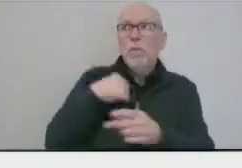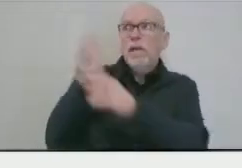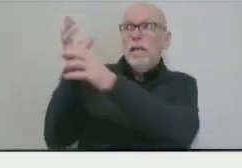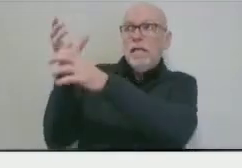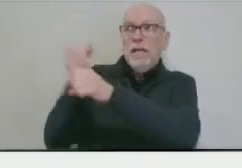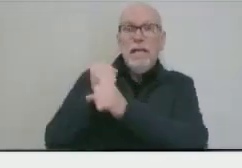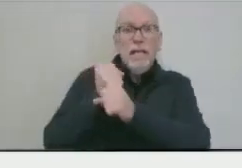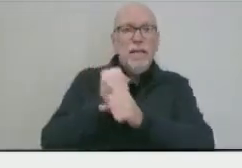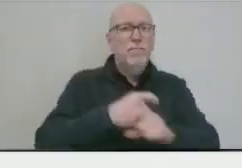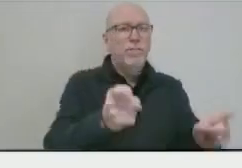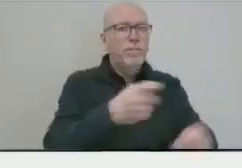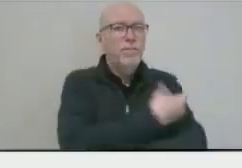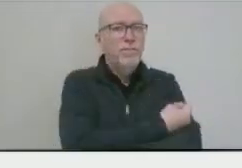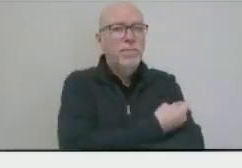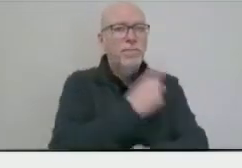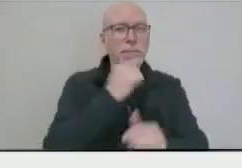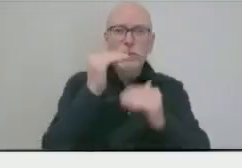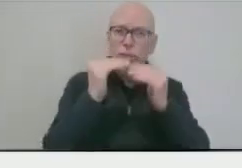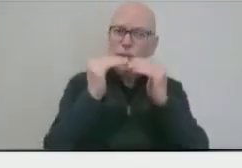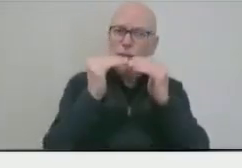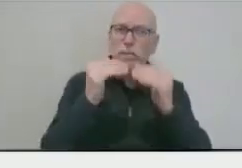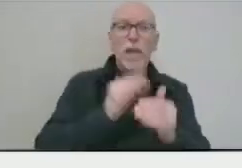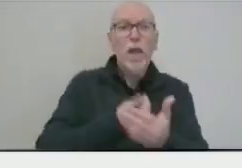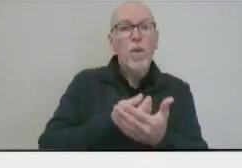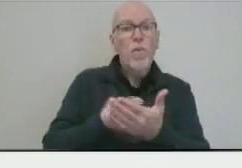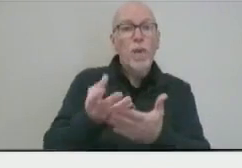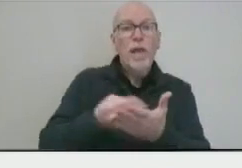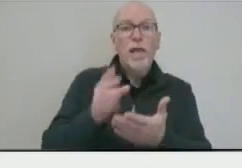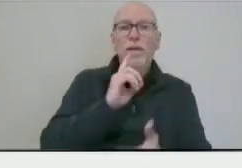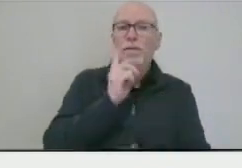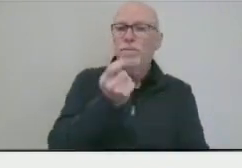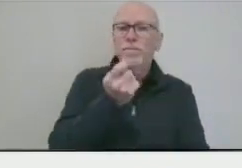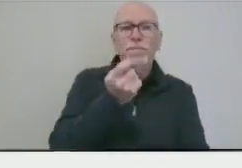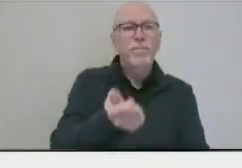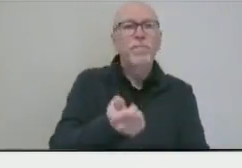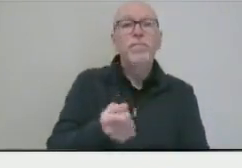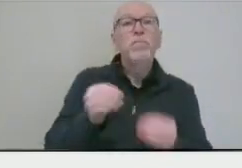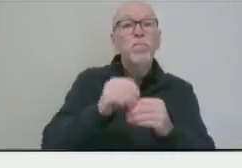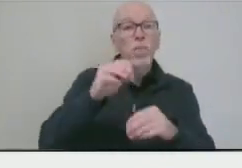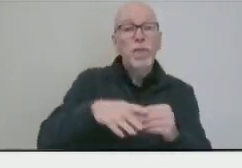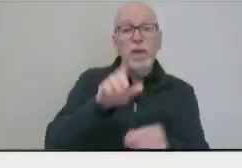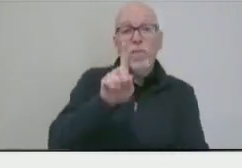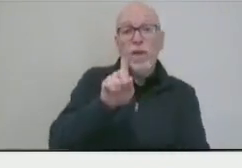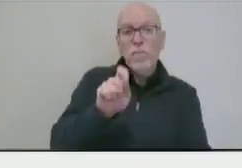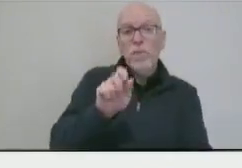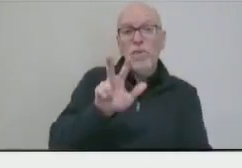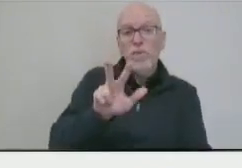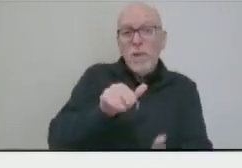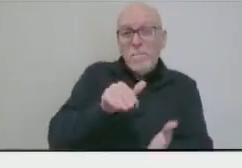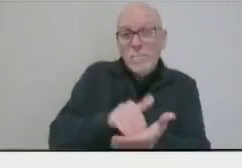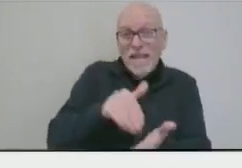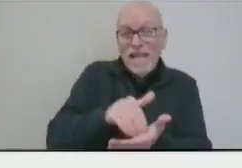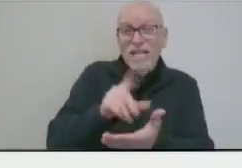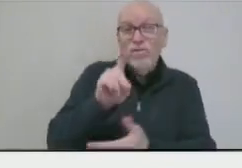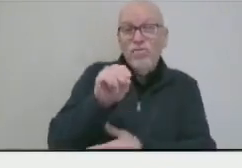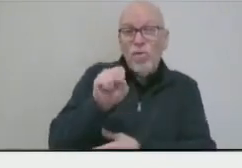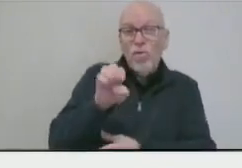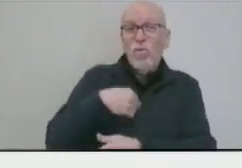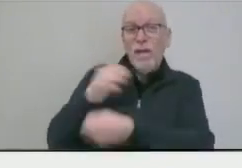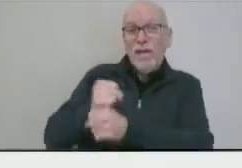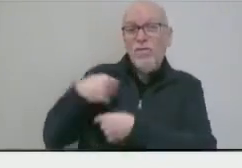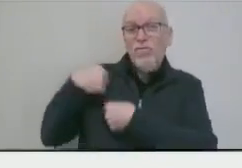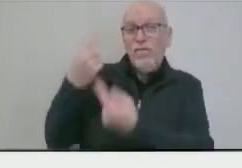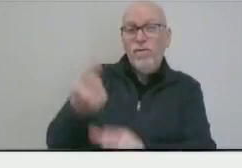doses administered, and our vaccine wastage has been minimal. Of the more than 1.3 million doses we have received so far,